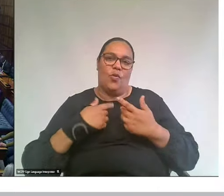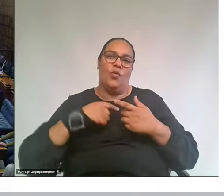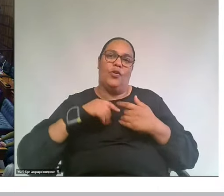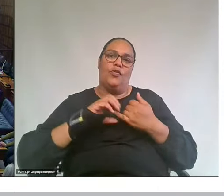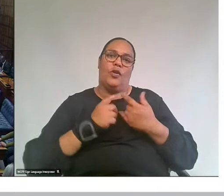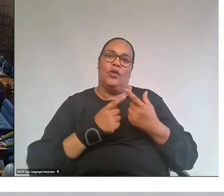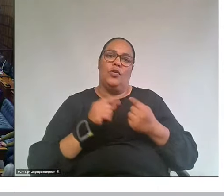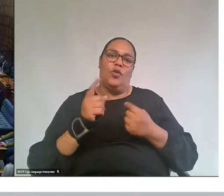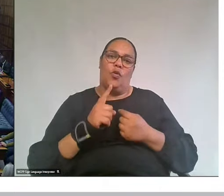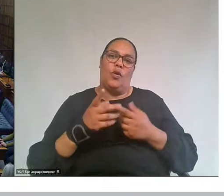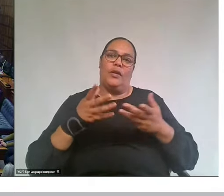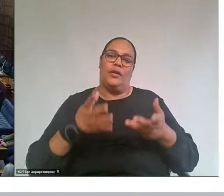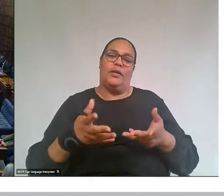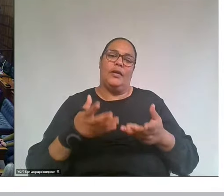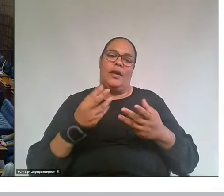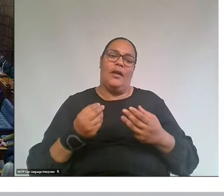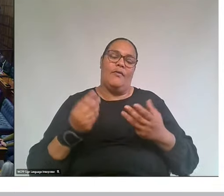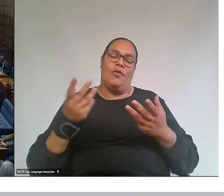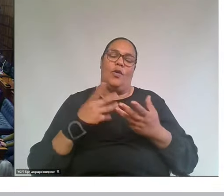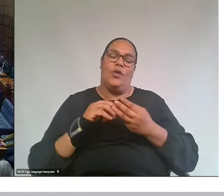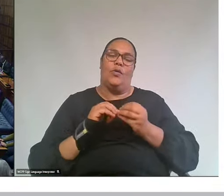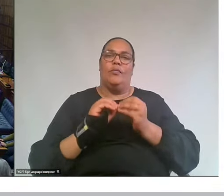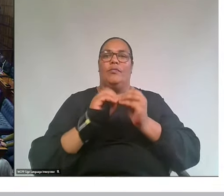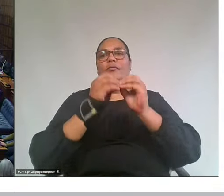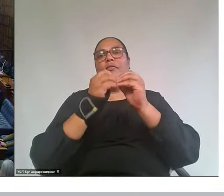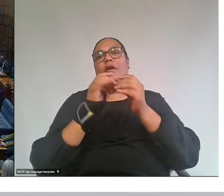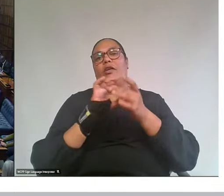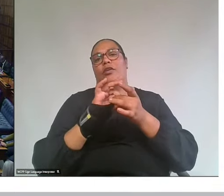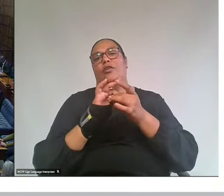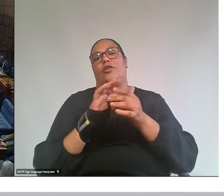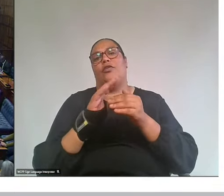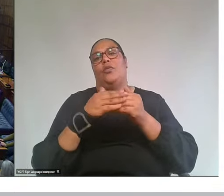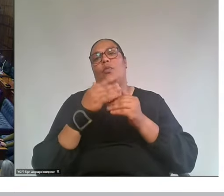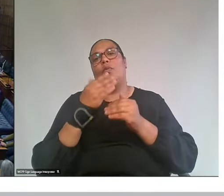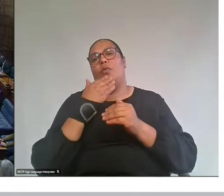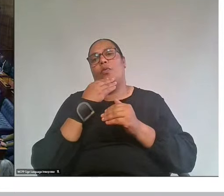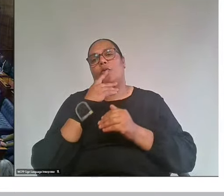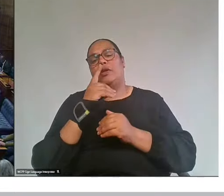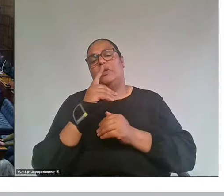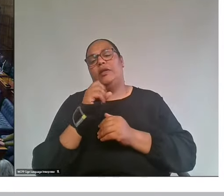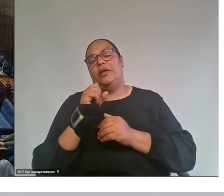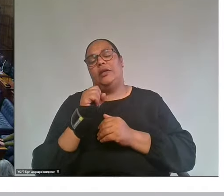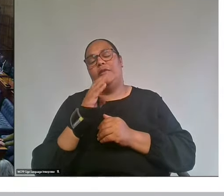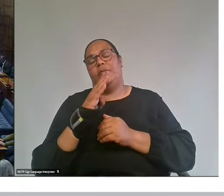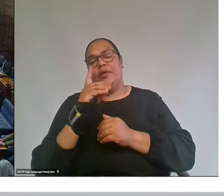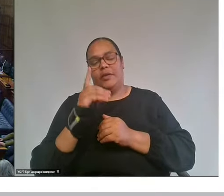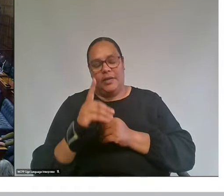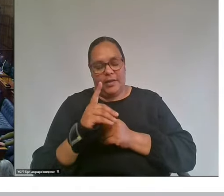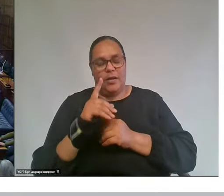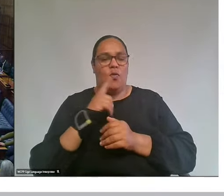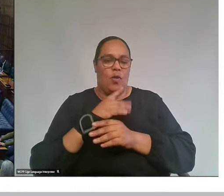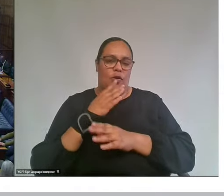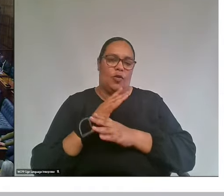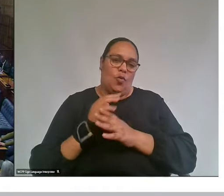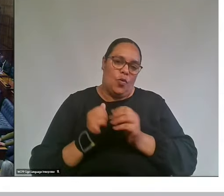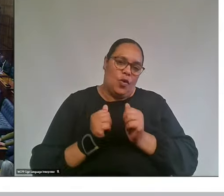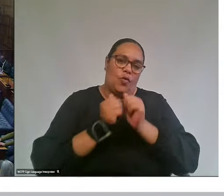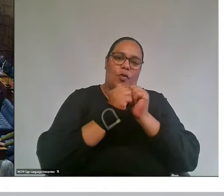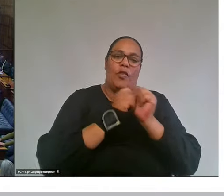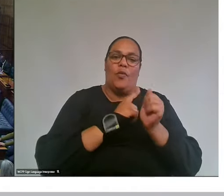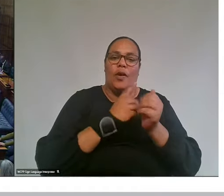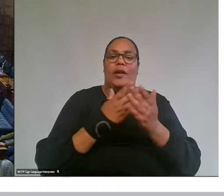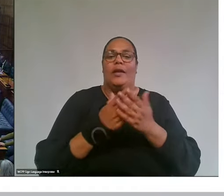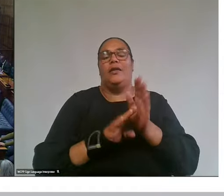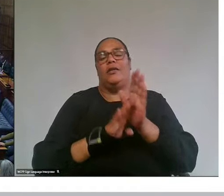and again years years when where we form the relationship is example with the with the dsbd is to work with them to actually get the